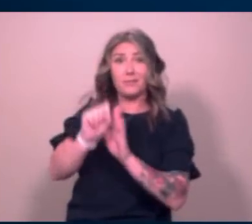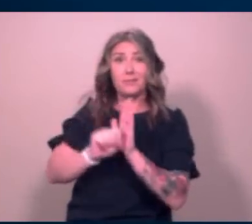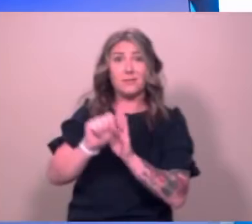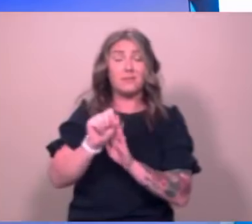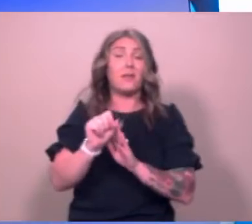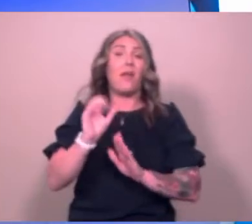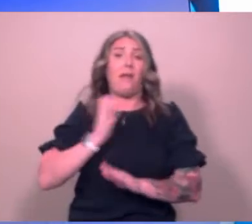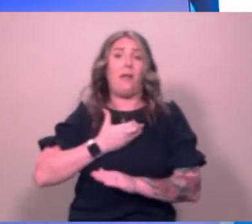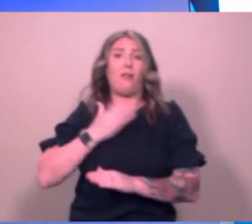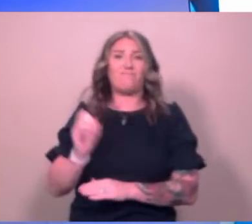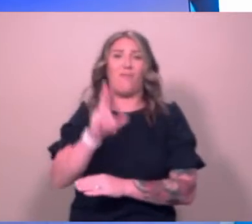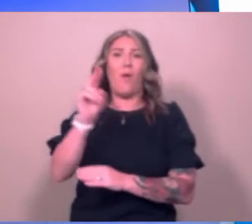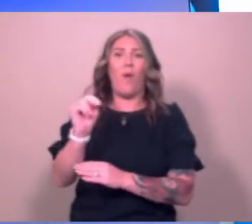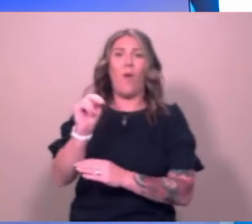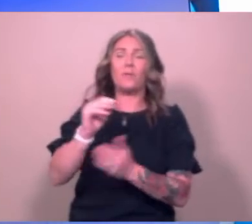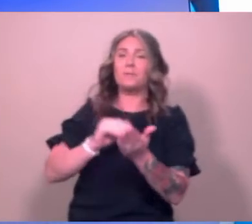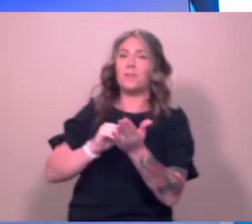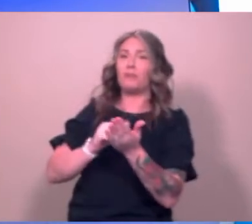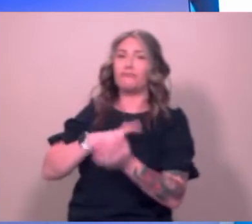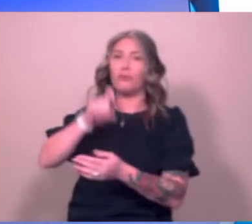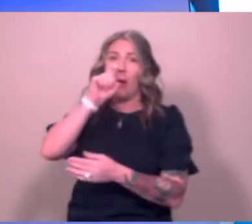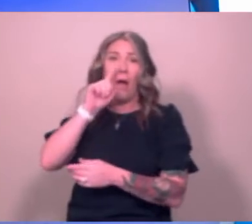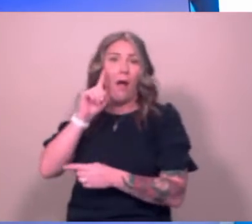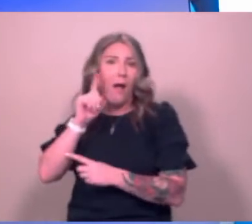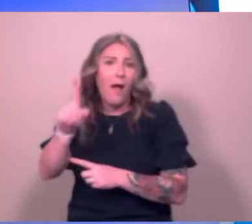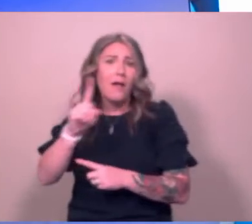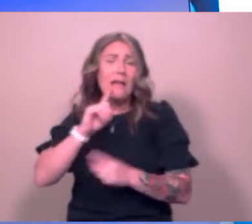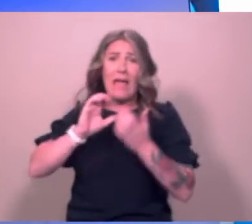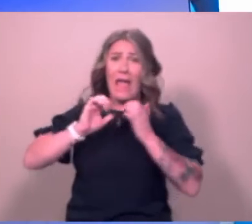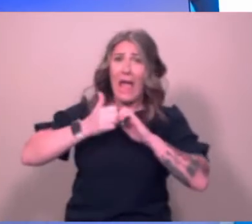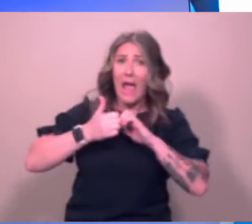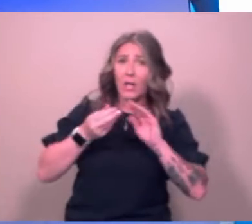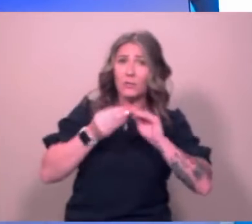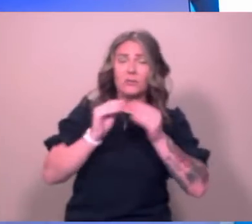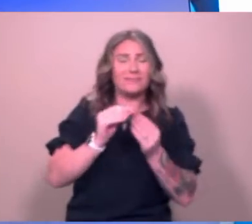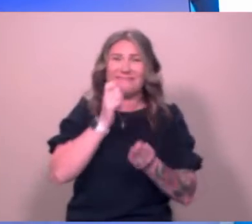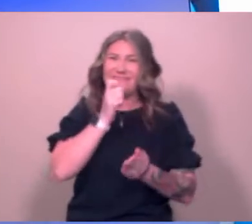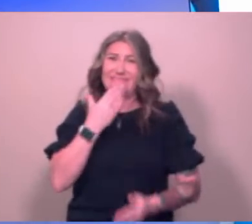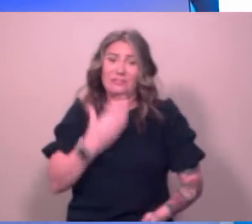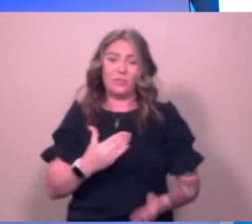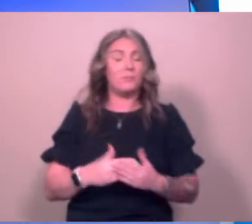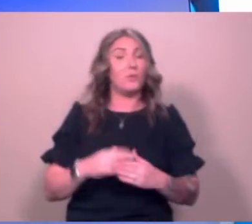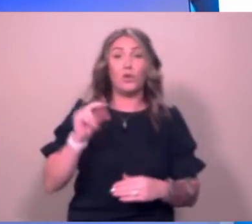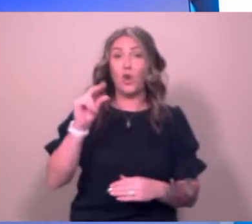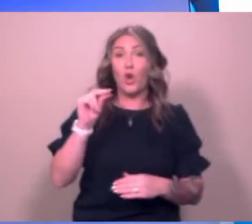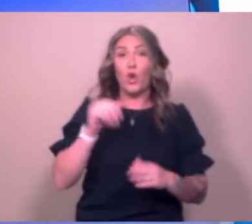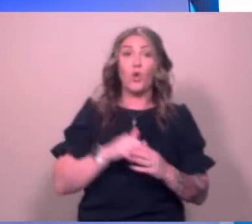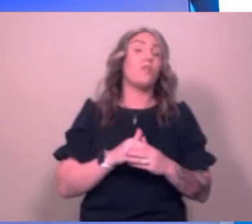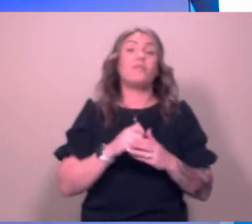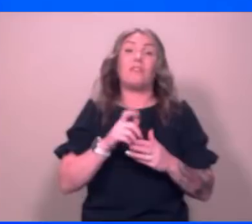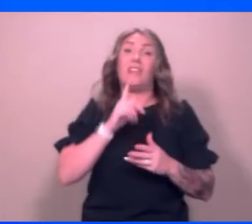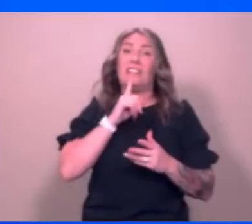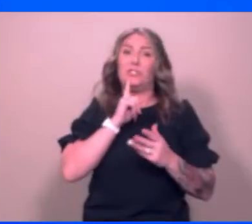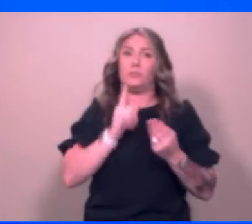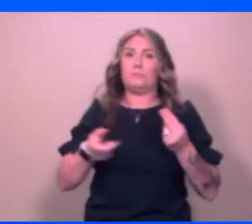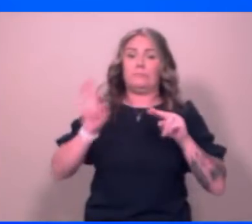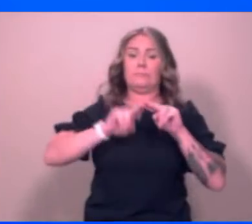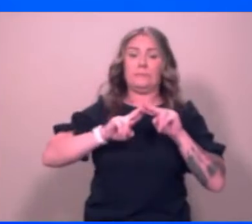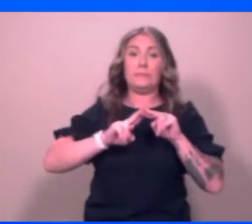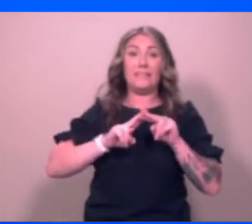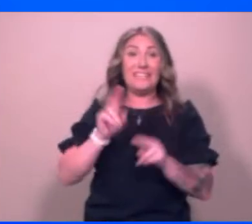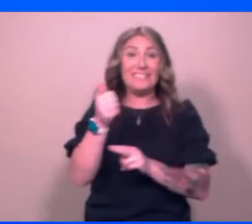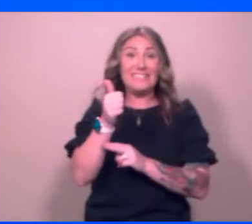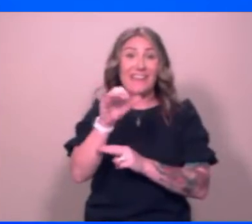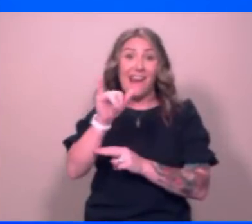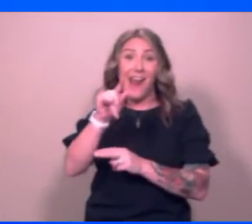control, Dr. Dana Hawkinson. Hawkeye. Yeah. How are numbers today? I know they're not good. No, they're not good. They've actually gone up 10